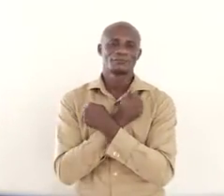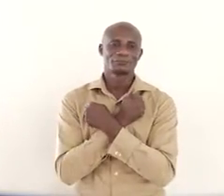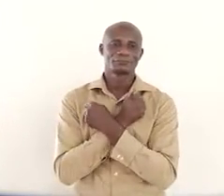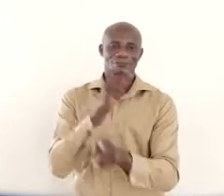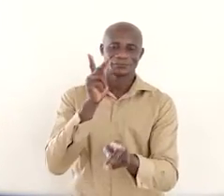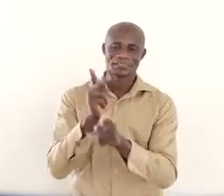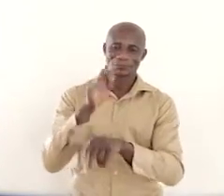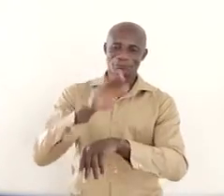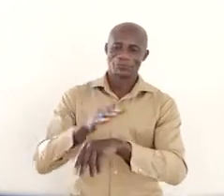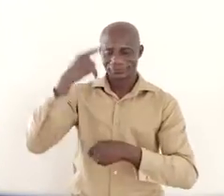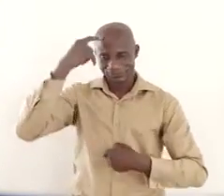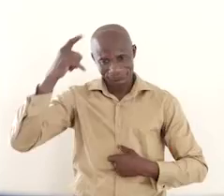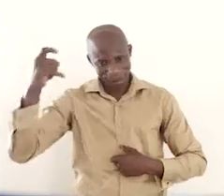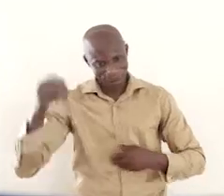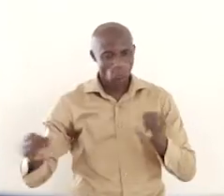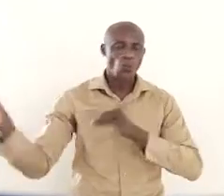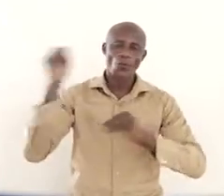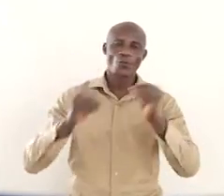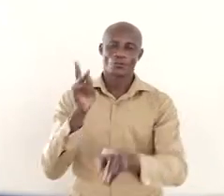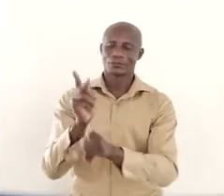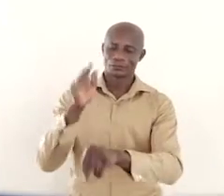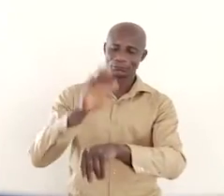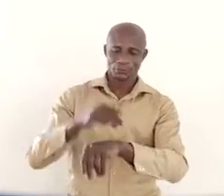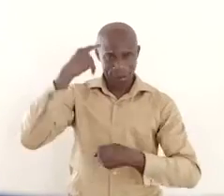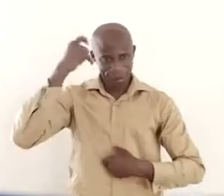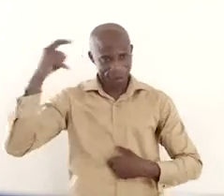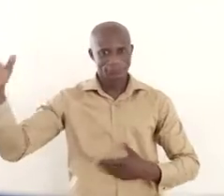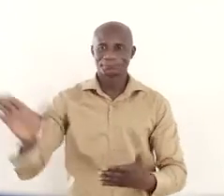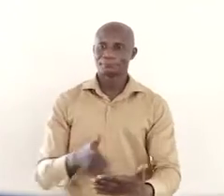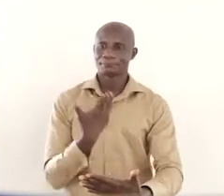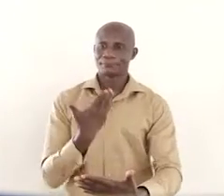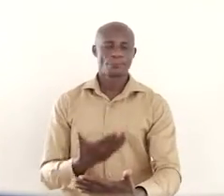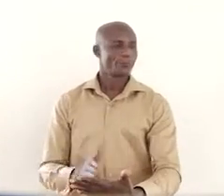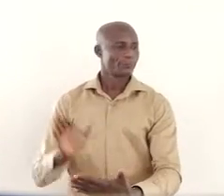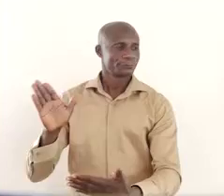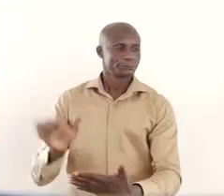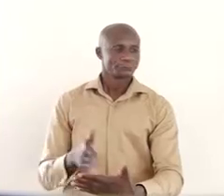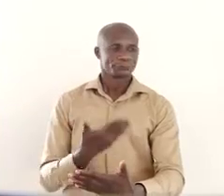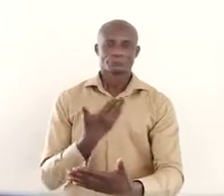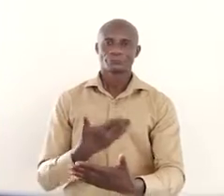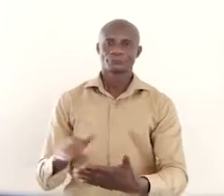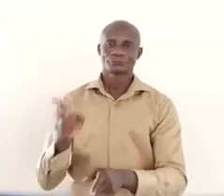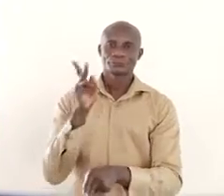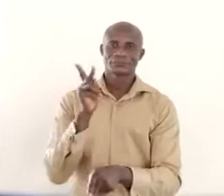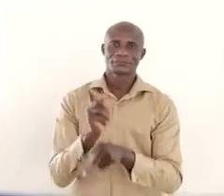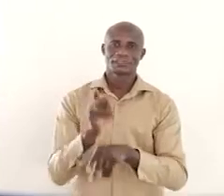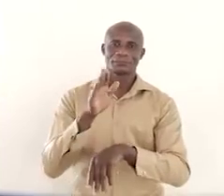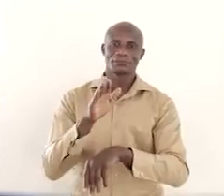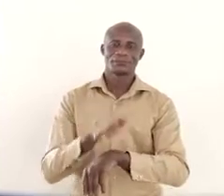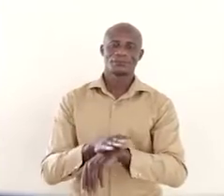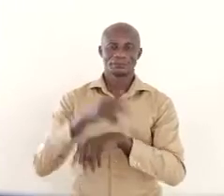on dreaming. Oh, keep on dreaming. Dream about love. Keep on